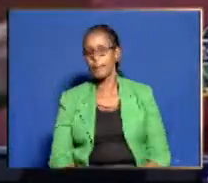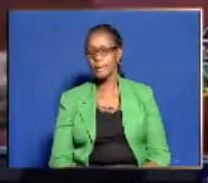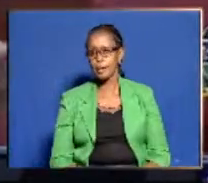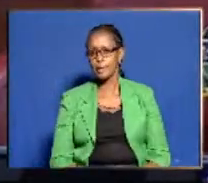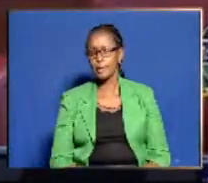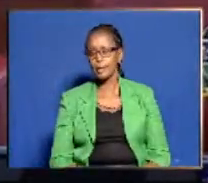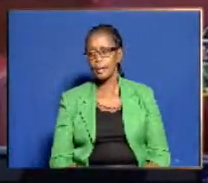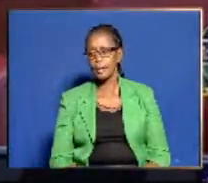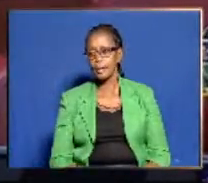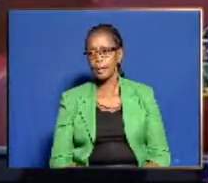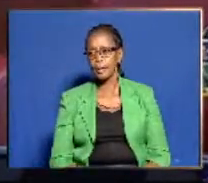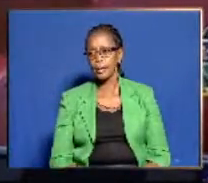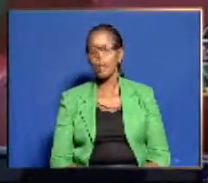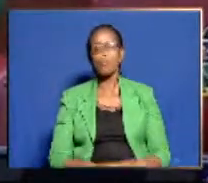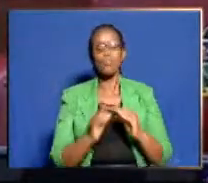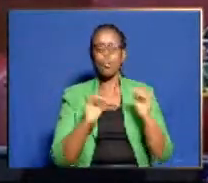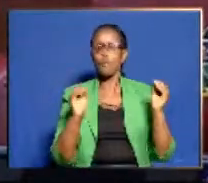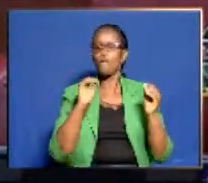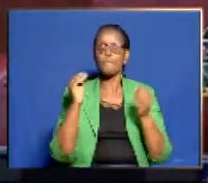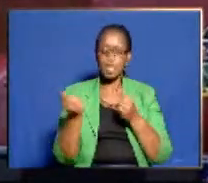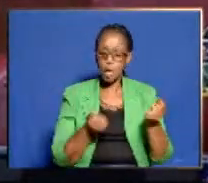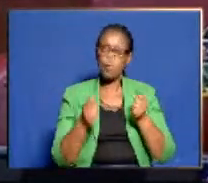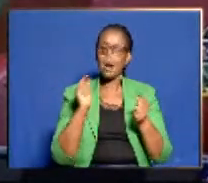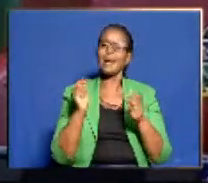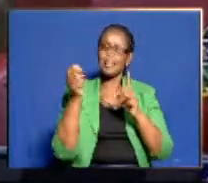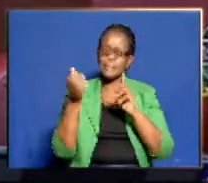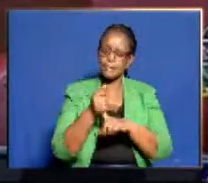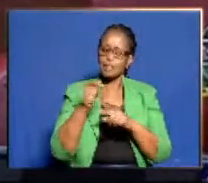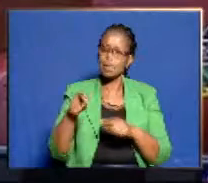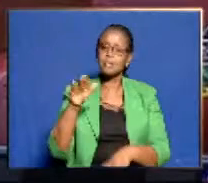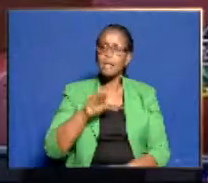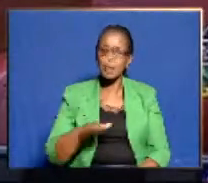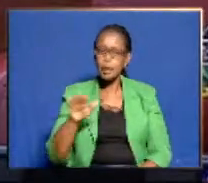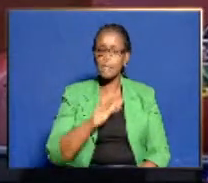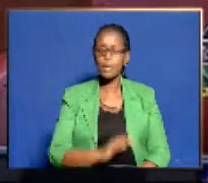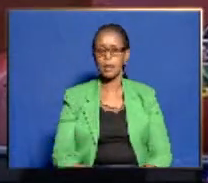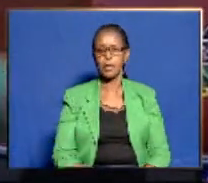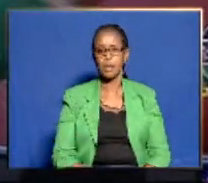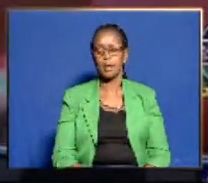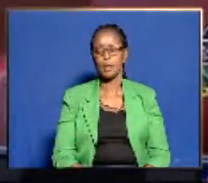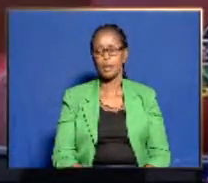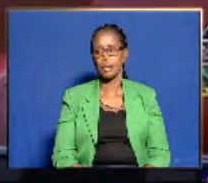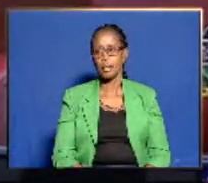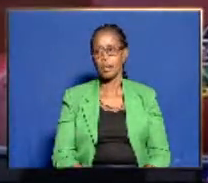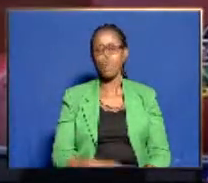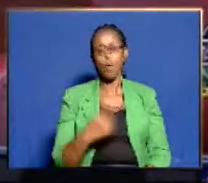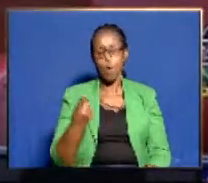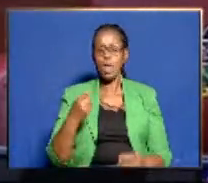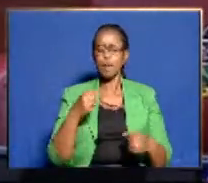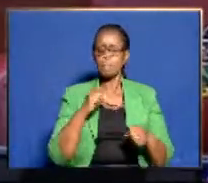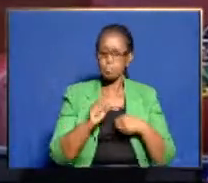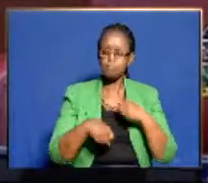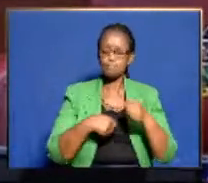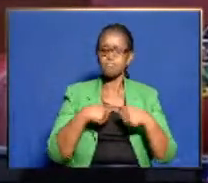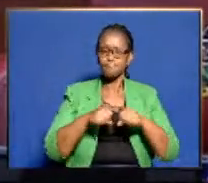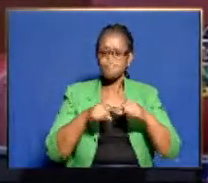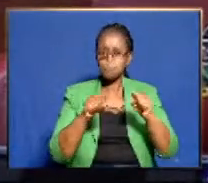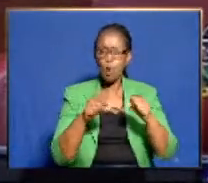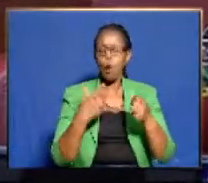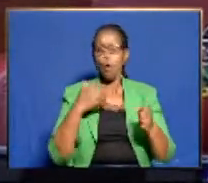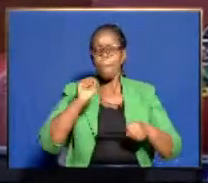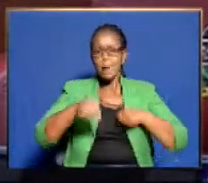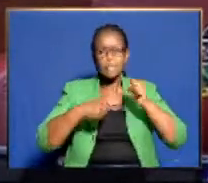No vehicle can reach a Murtot. It's only about a motorcycle or a bicycle, Honorable Speaker. Honorable